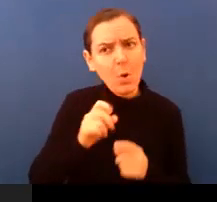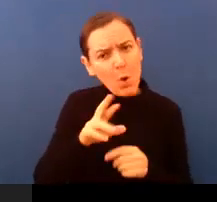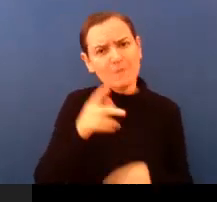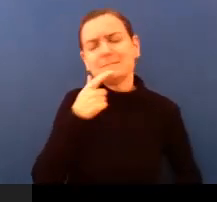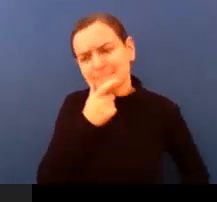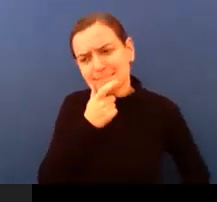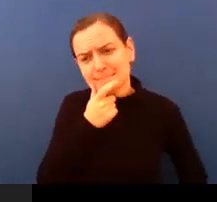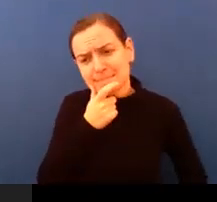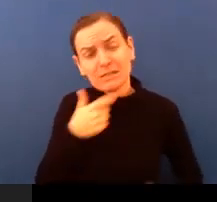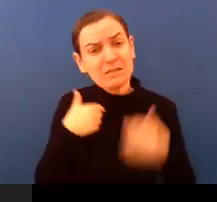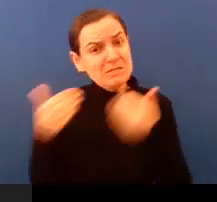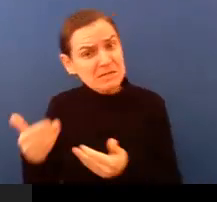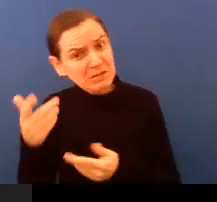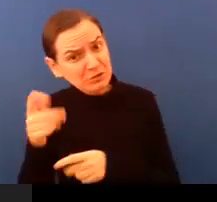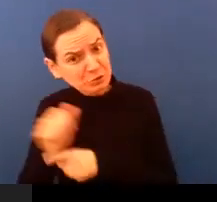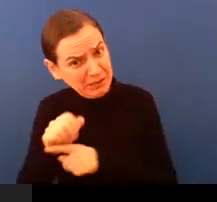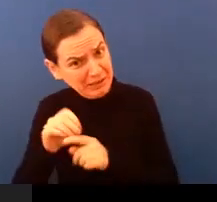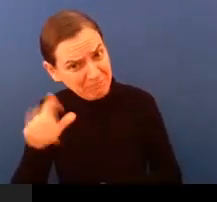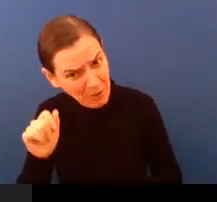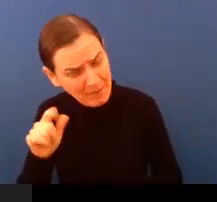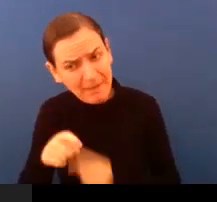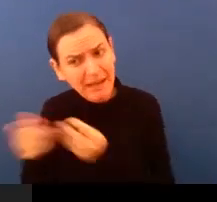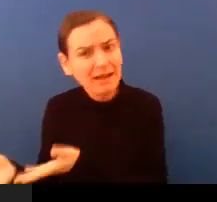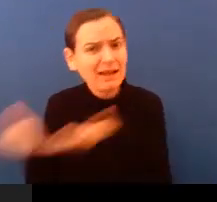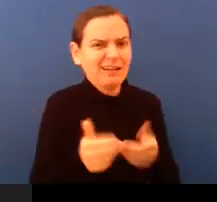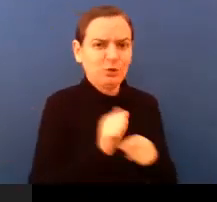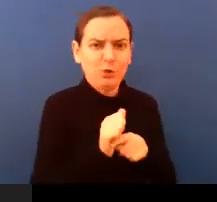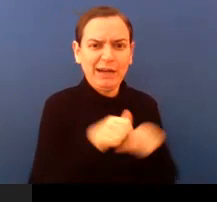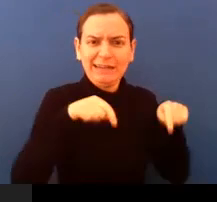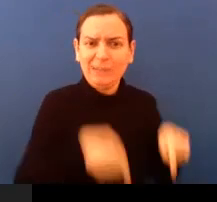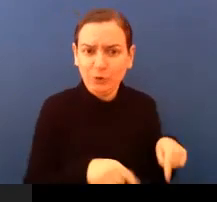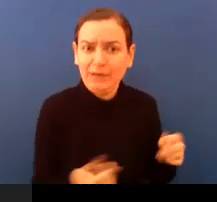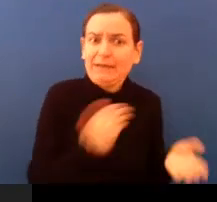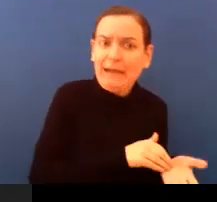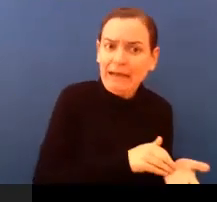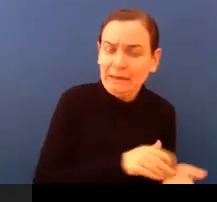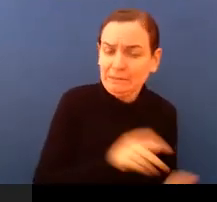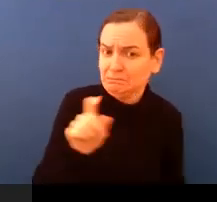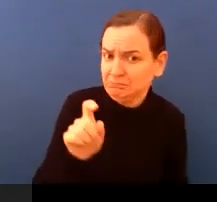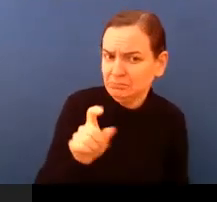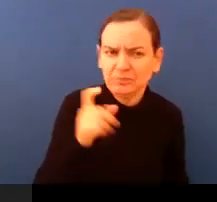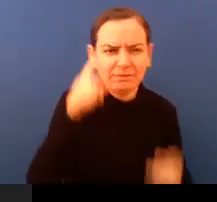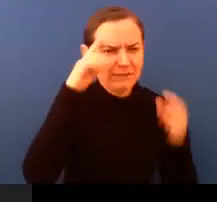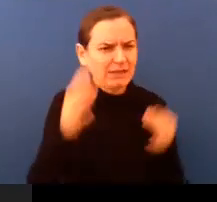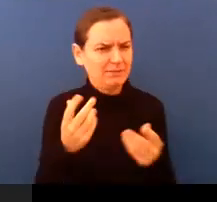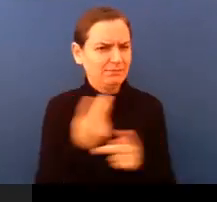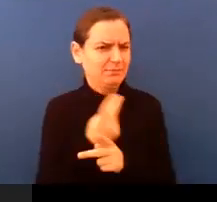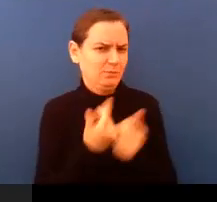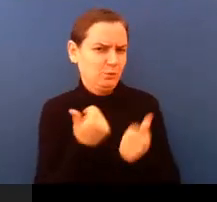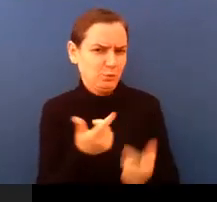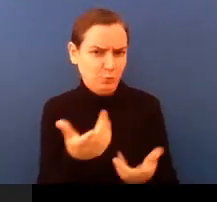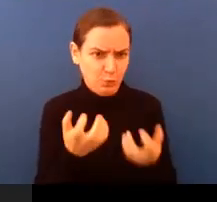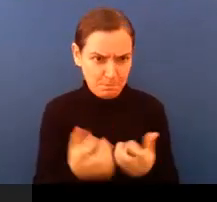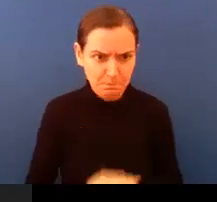Almost every guide dog school will be working on buses, but if you work on a subway or a train and do a lot of plane